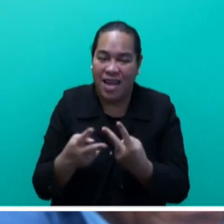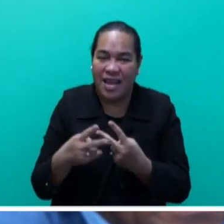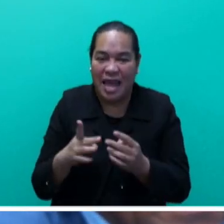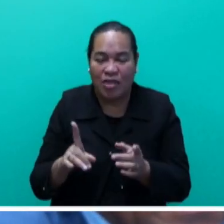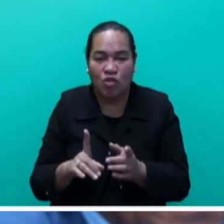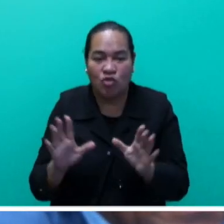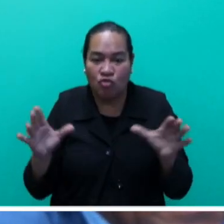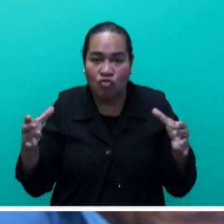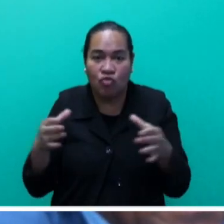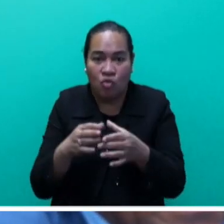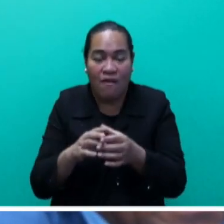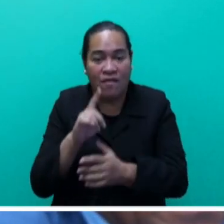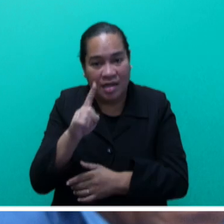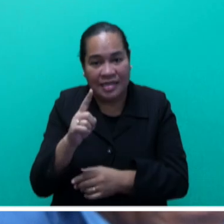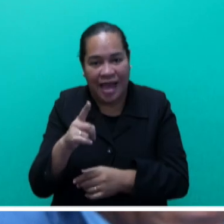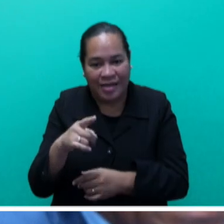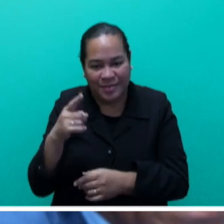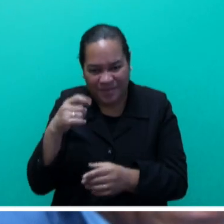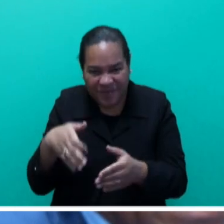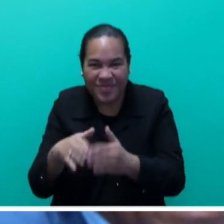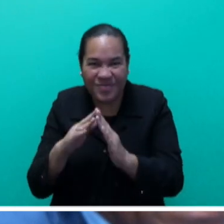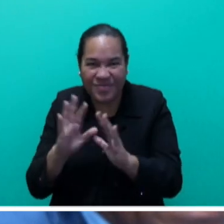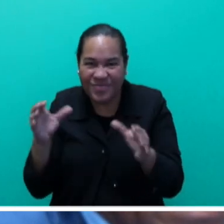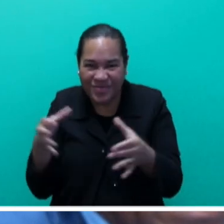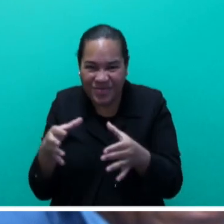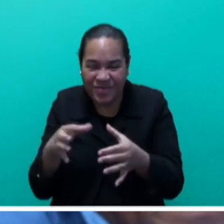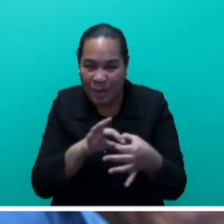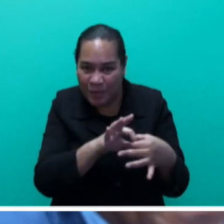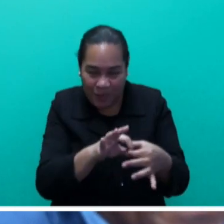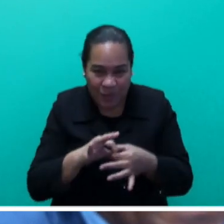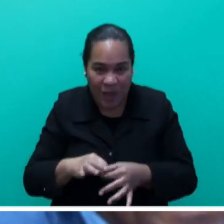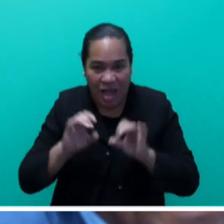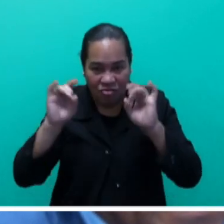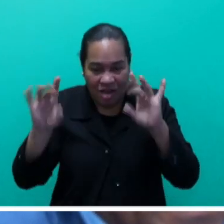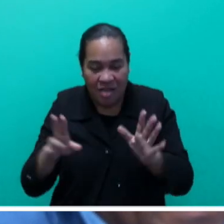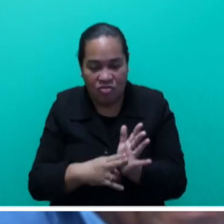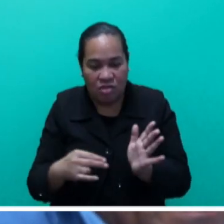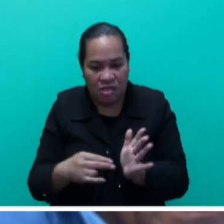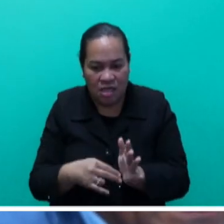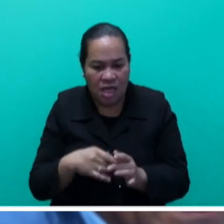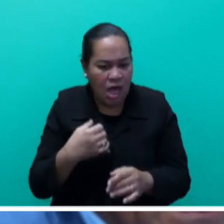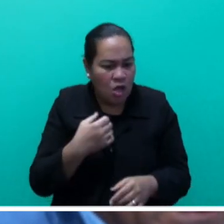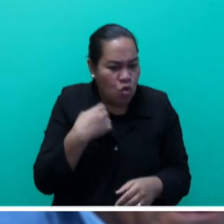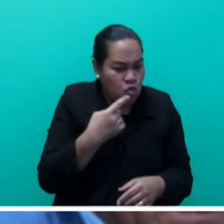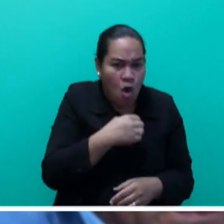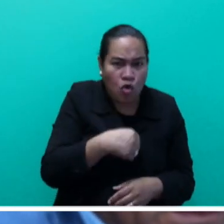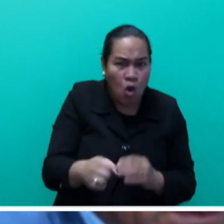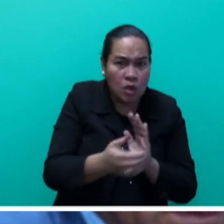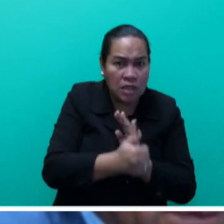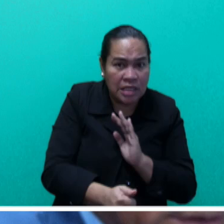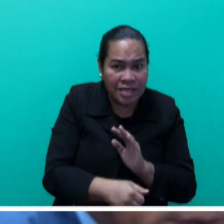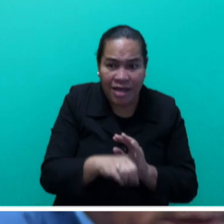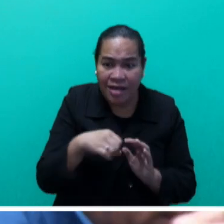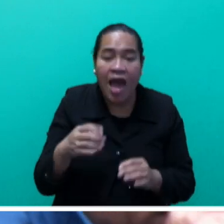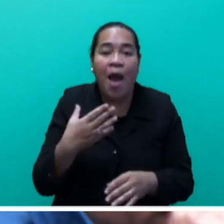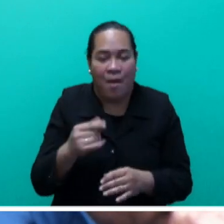initiatives. Mr. Speaker, sir, selected low-skilled and unemployed Fijian workers under the PALM